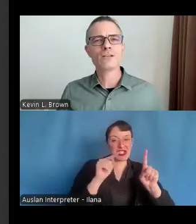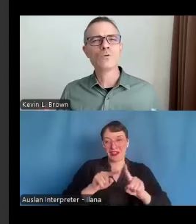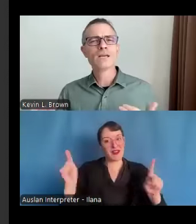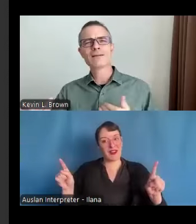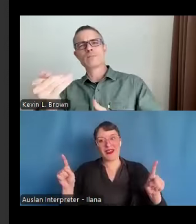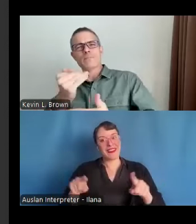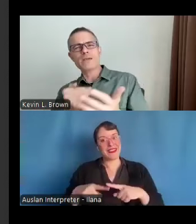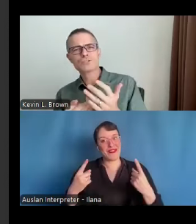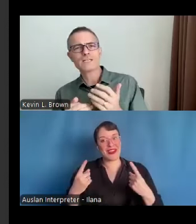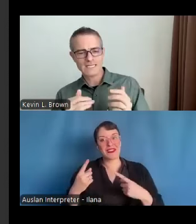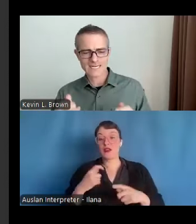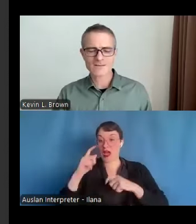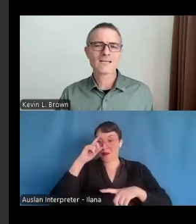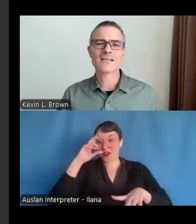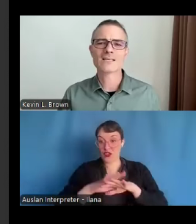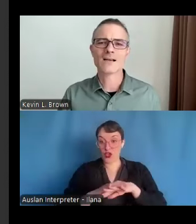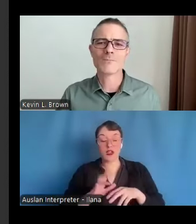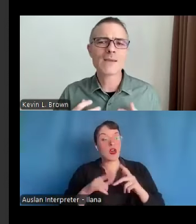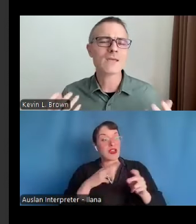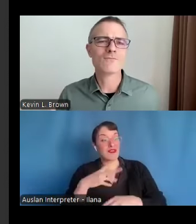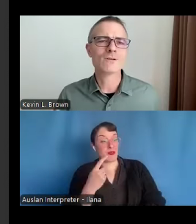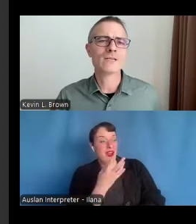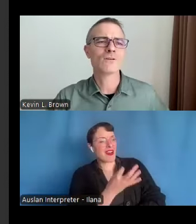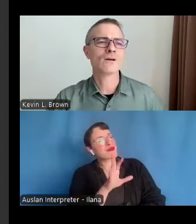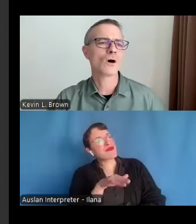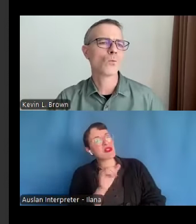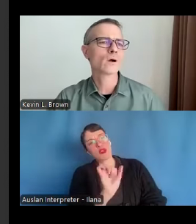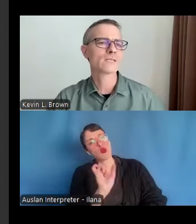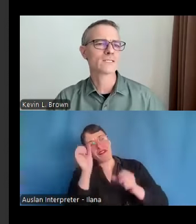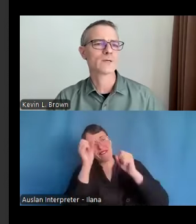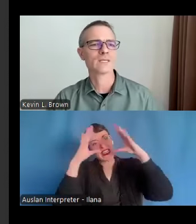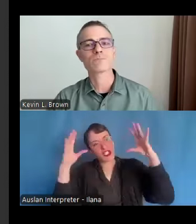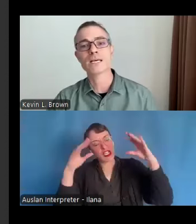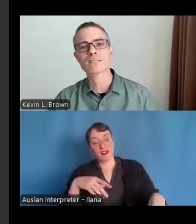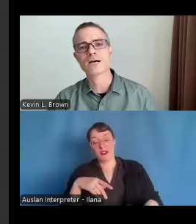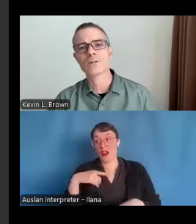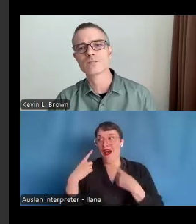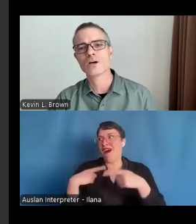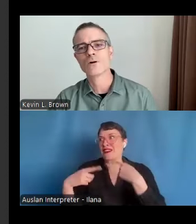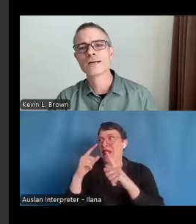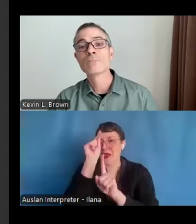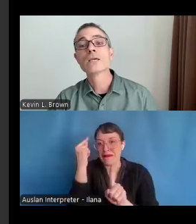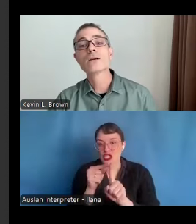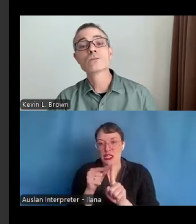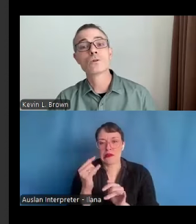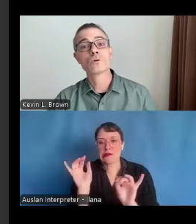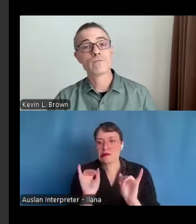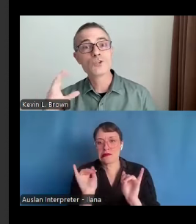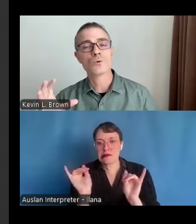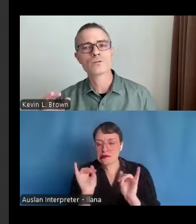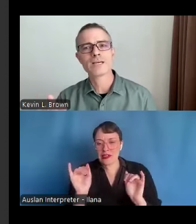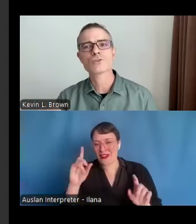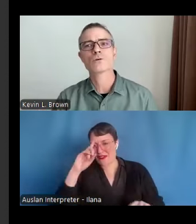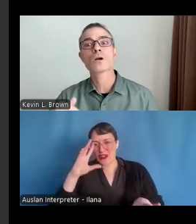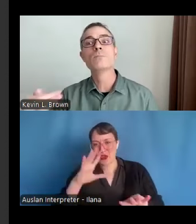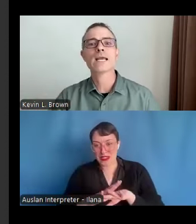thing? And you give them the mission, and then it's maybe even a worse case because it's mixed up. And so here's a little visual